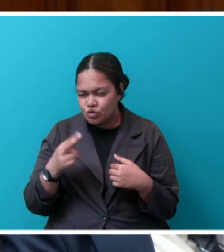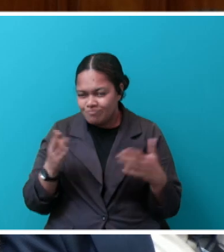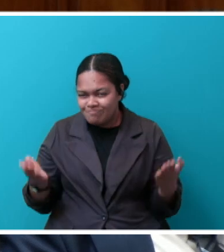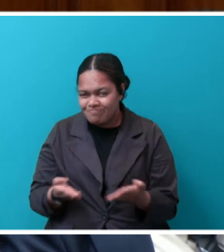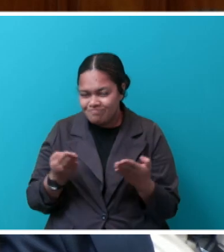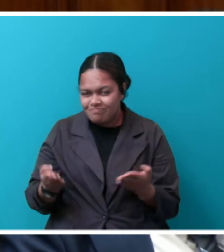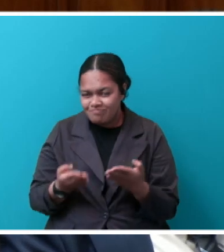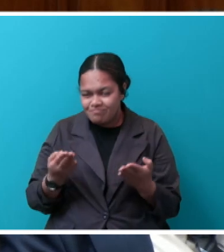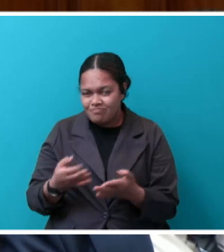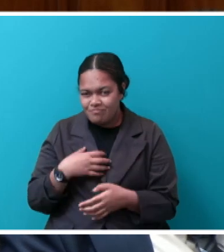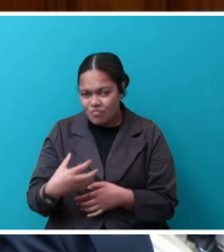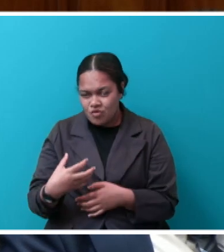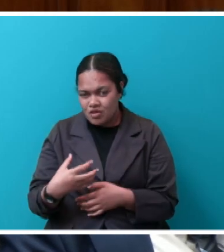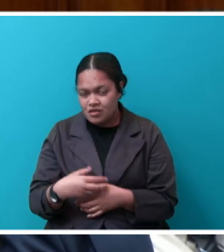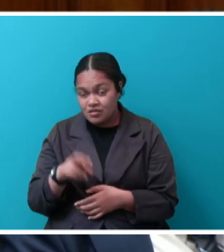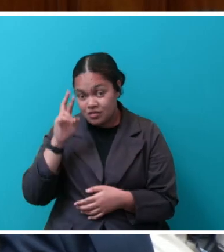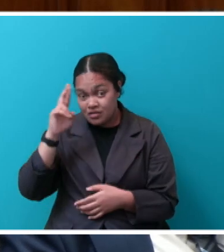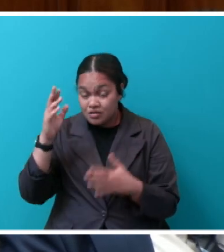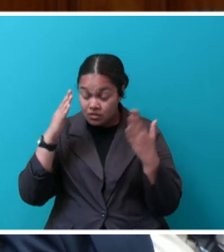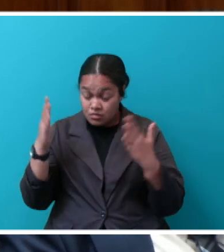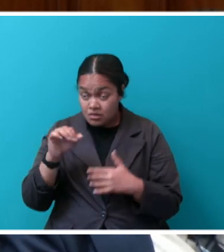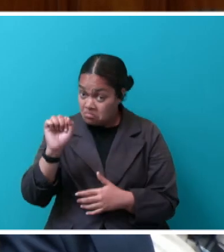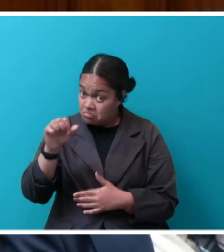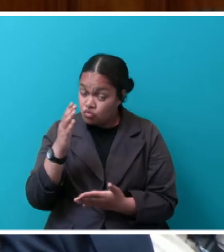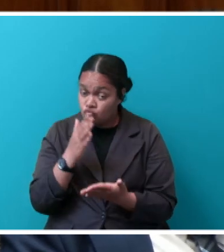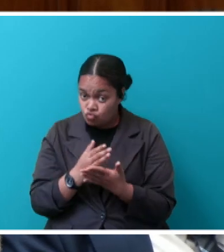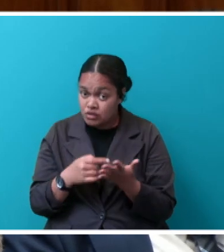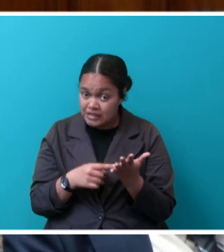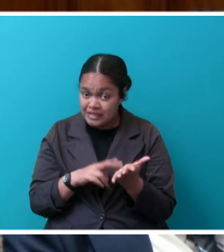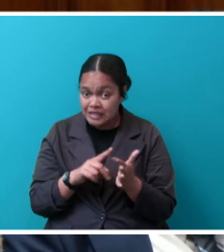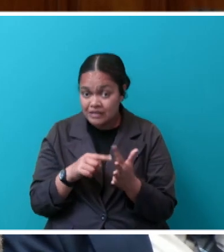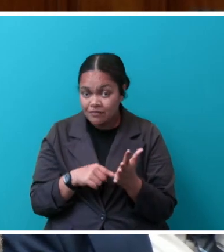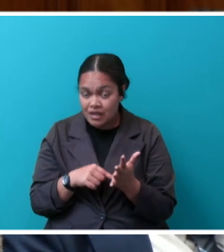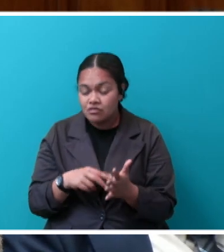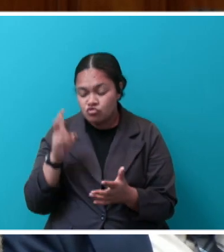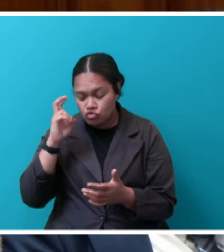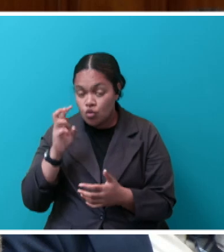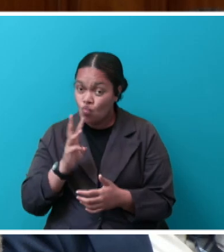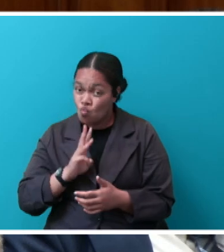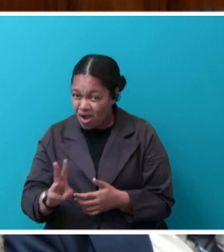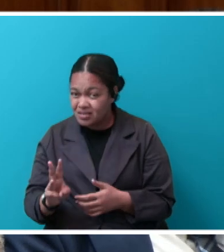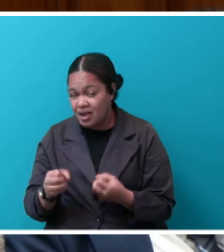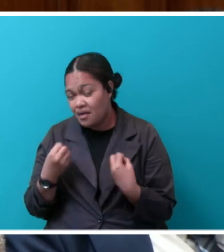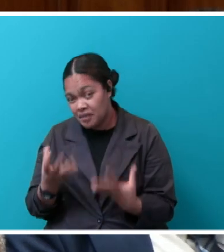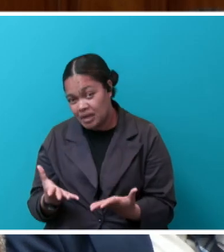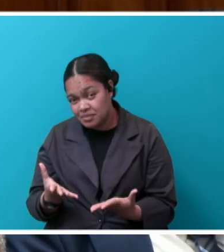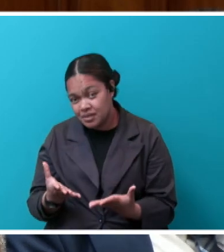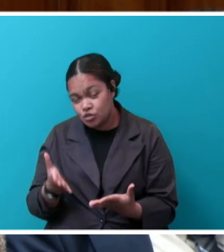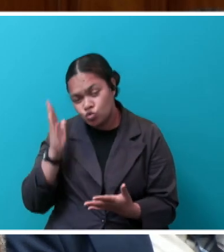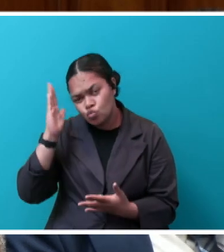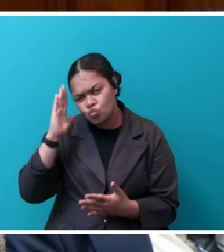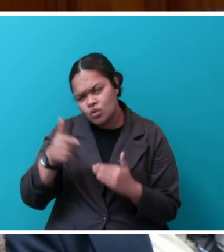Mr. Speaker, sir, it is true that Tibet training was available at our school